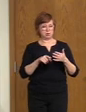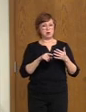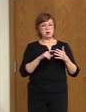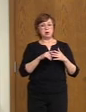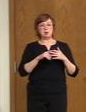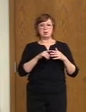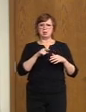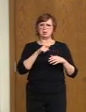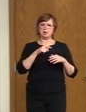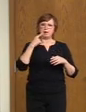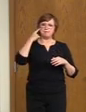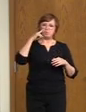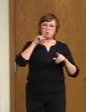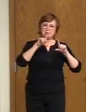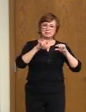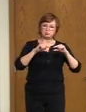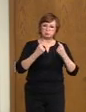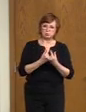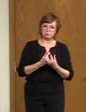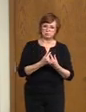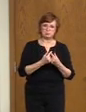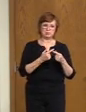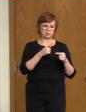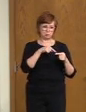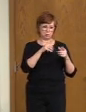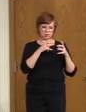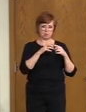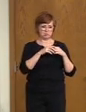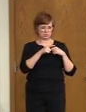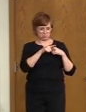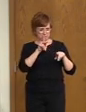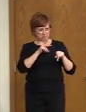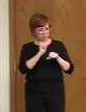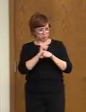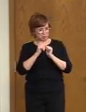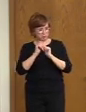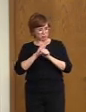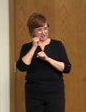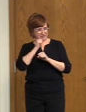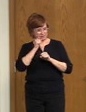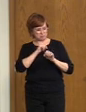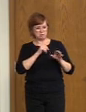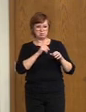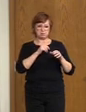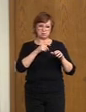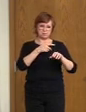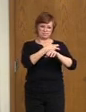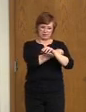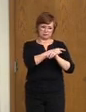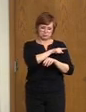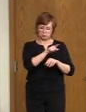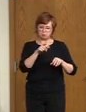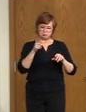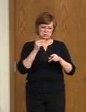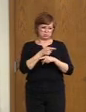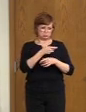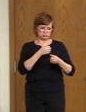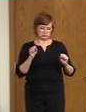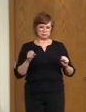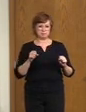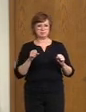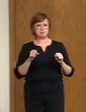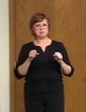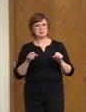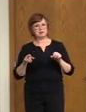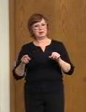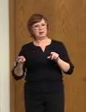us actually to vaccinate some of those folks on the front lines as quickly as possible, but at the same time learn more about the logistics of receiving the vaccine,